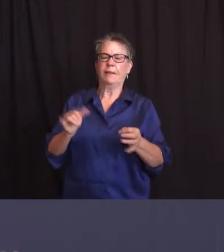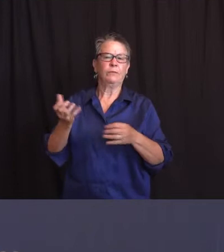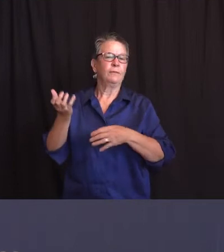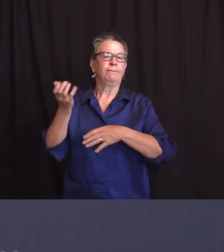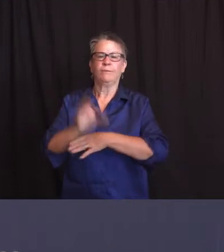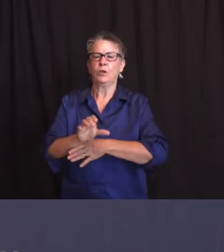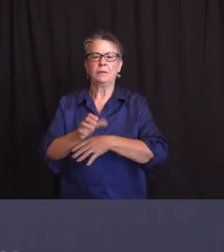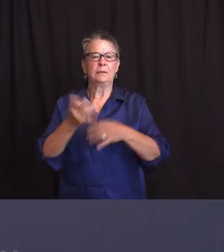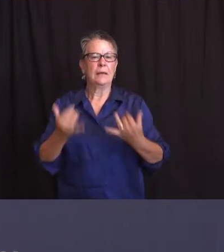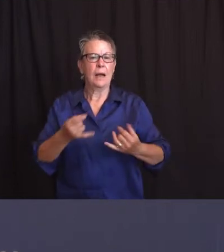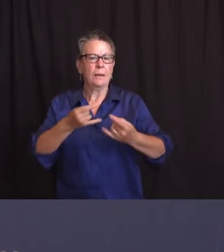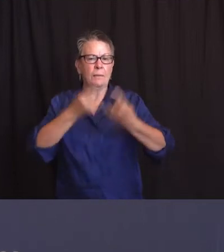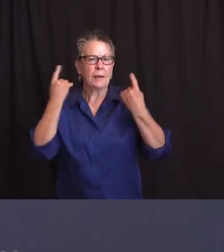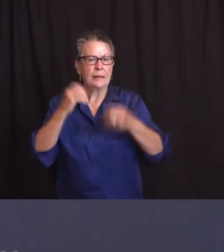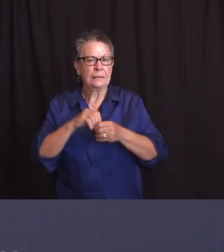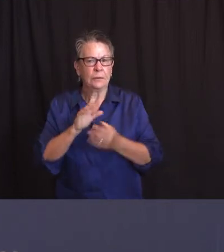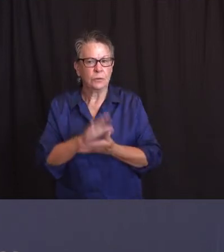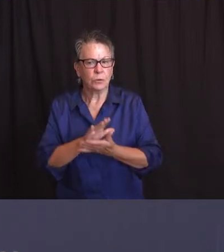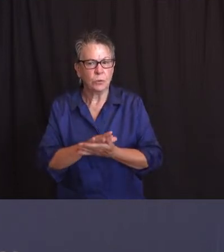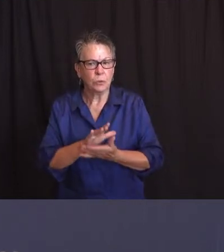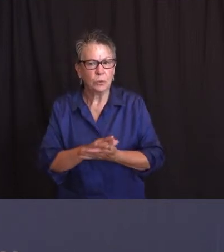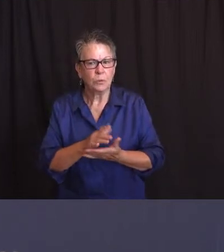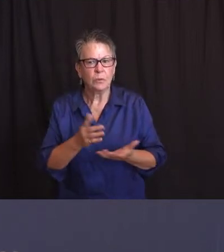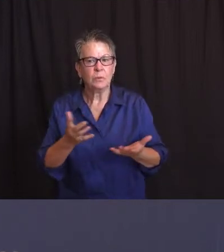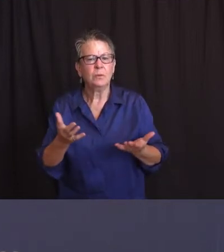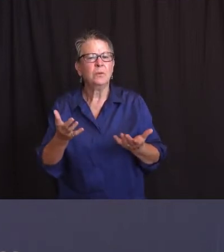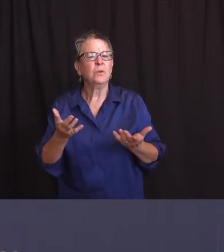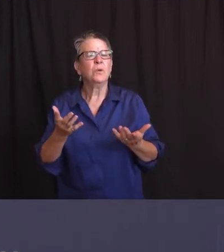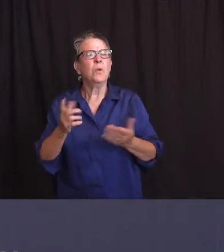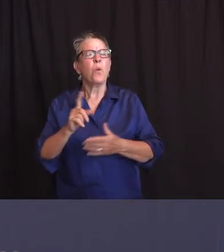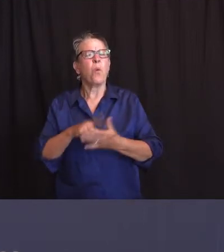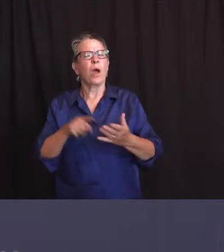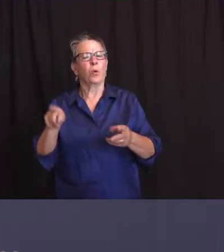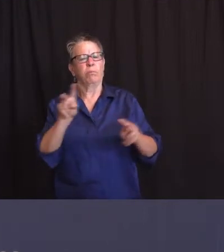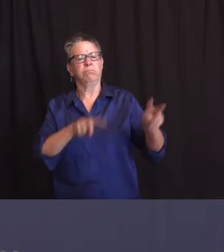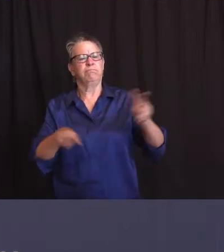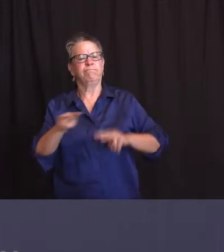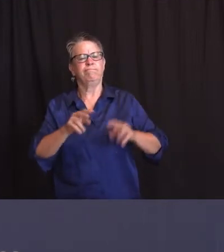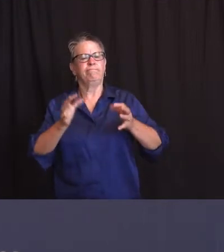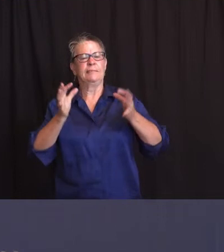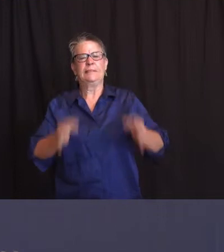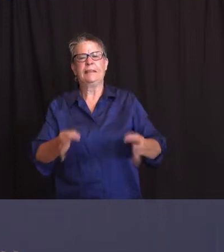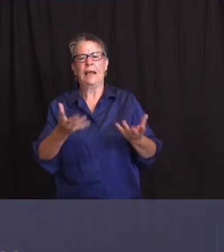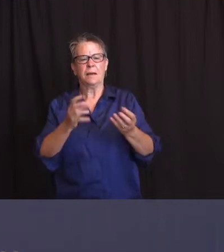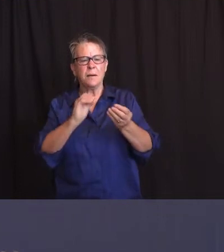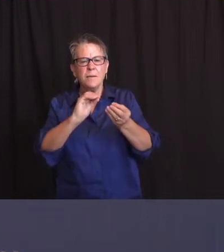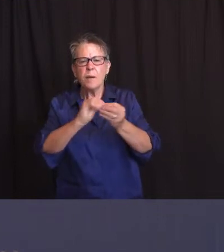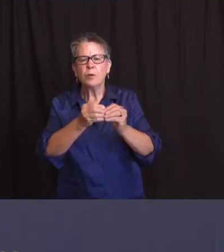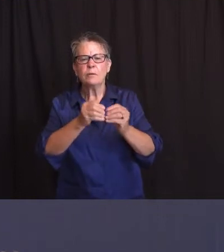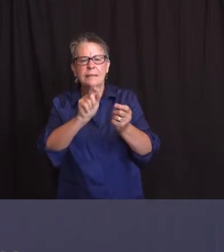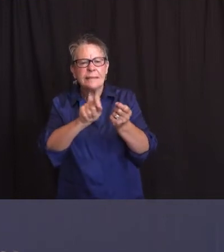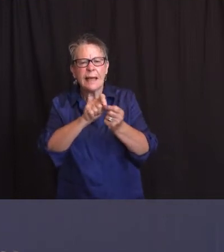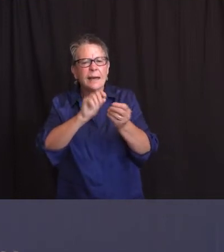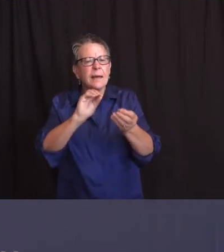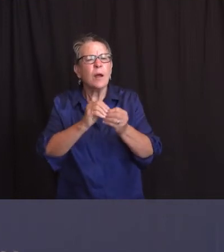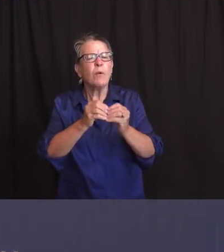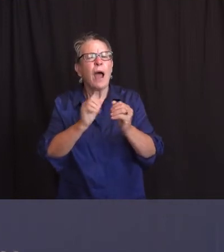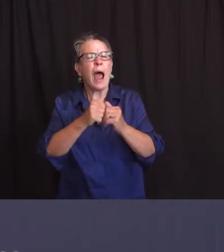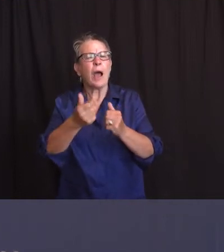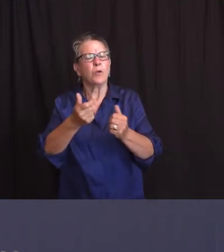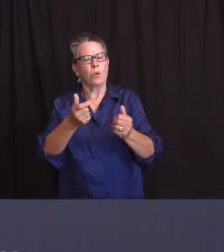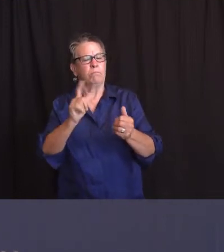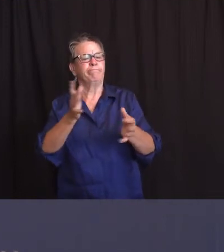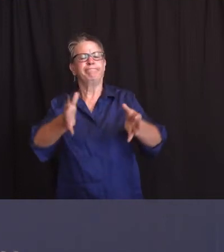masks back on? And finally, your message to unvaccinated folks talking about a pandemic of the unvaccinated. It sounds a lot like scare tactics and